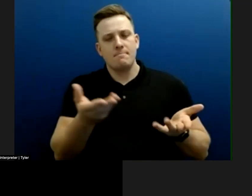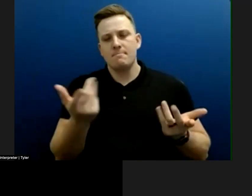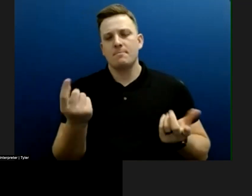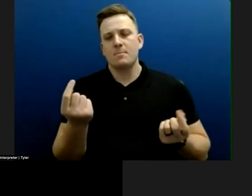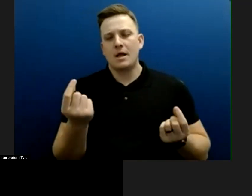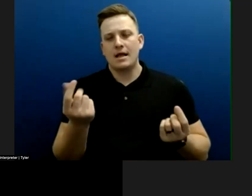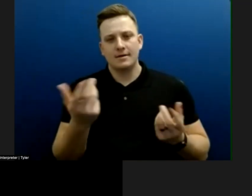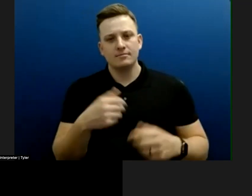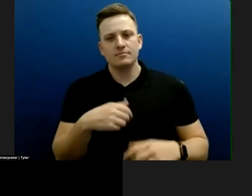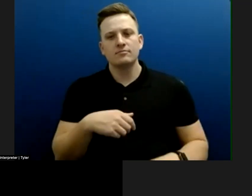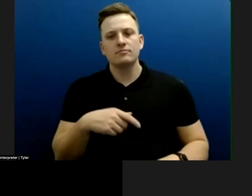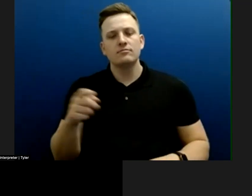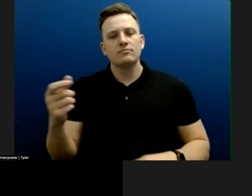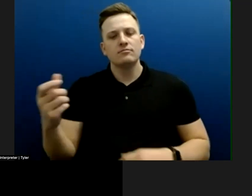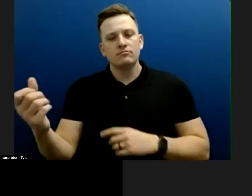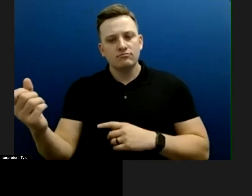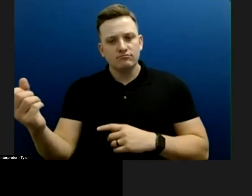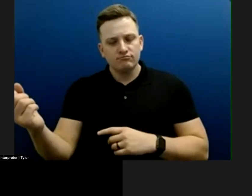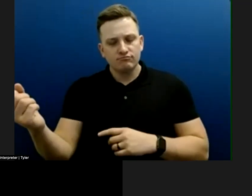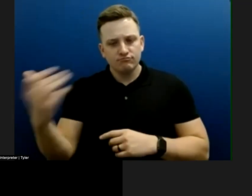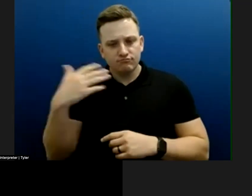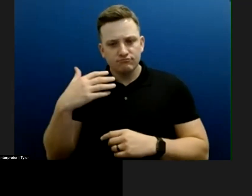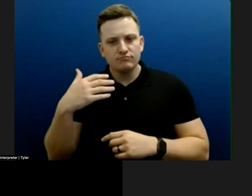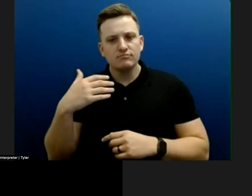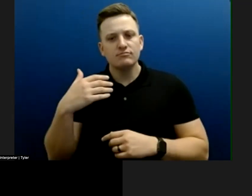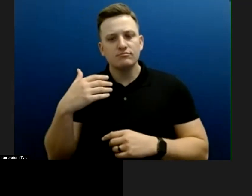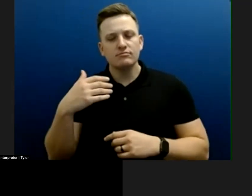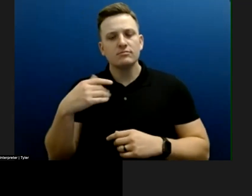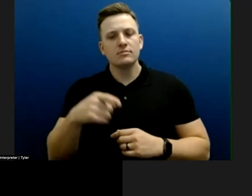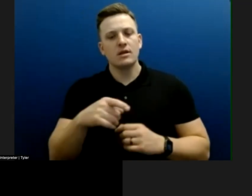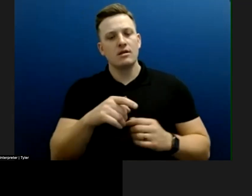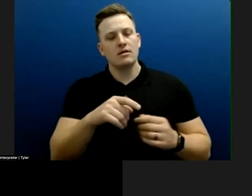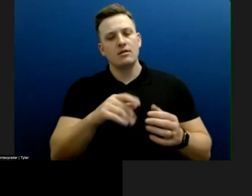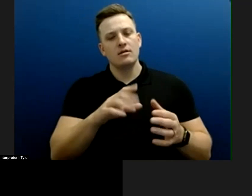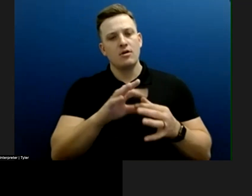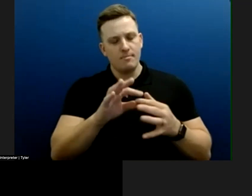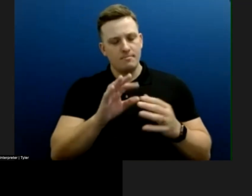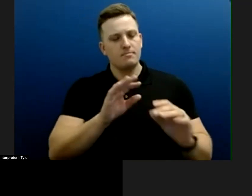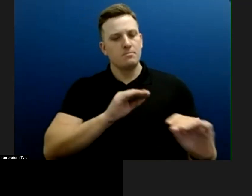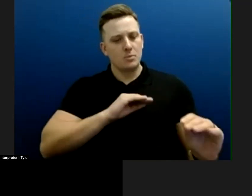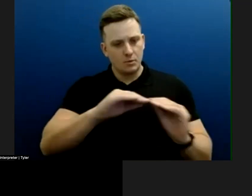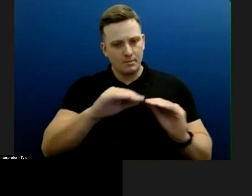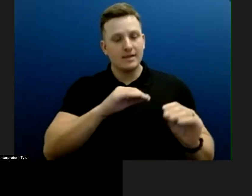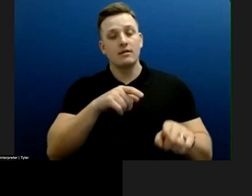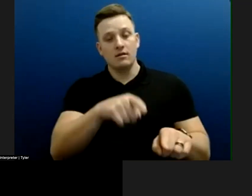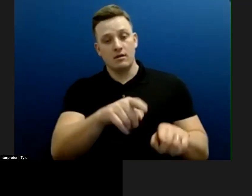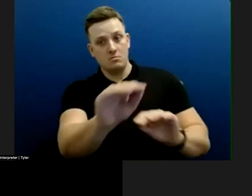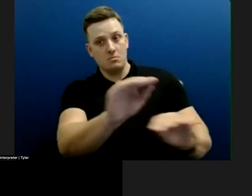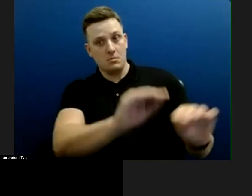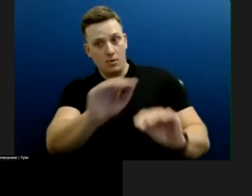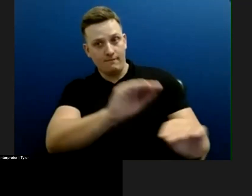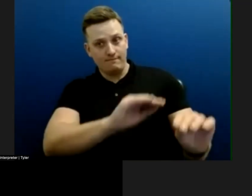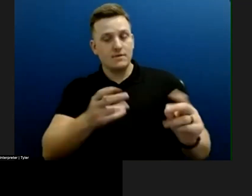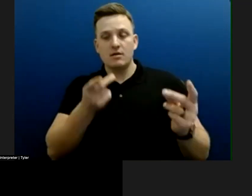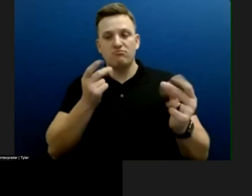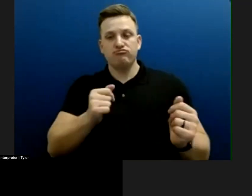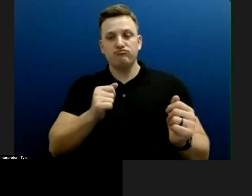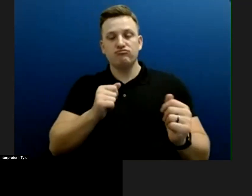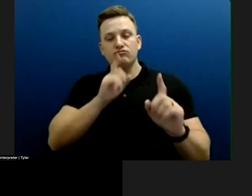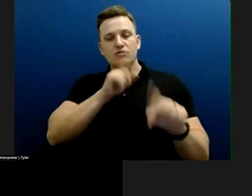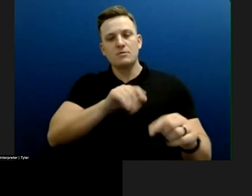Teresa's come in with a comment. He responds with movement as soon as she makes any movement at all, no matter what it